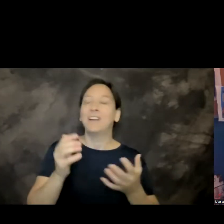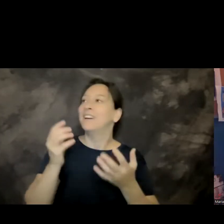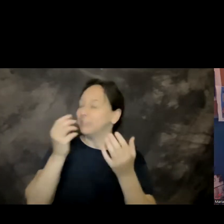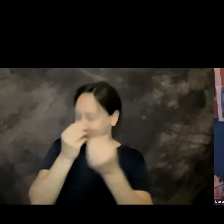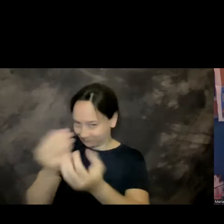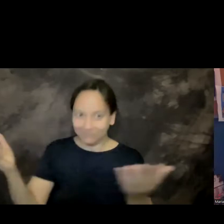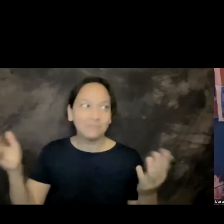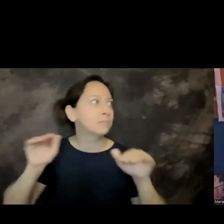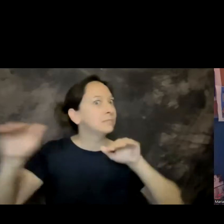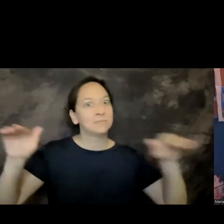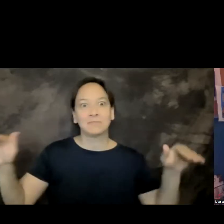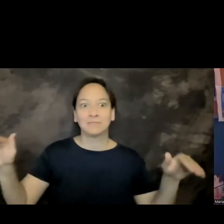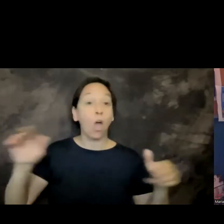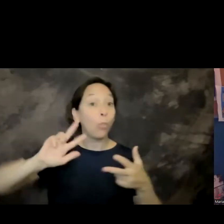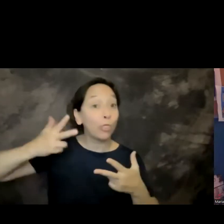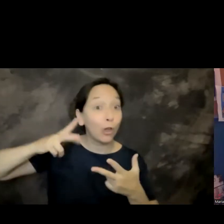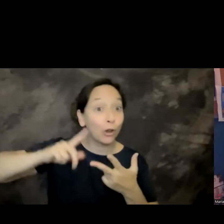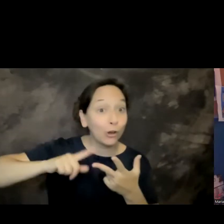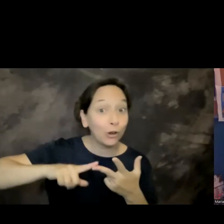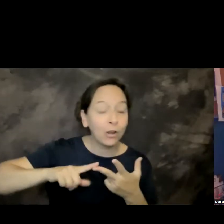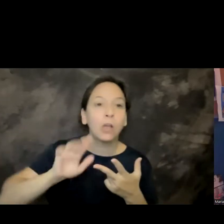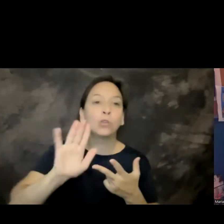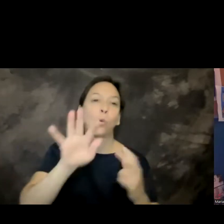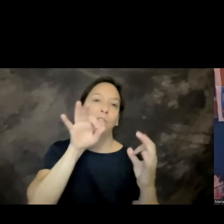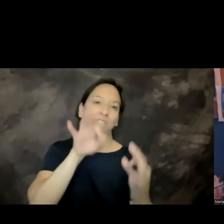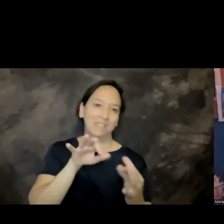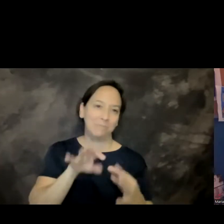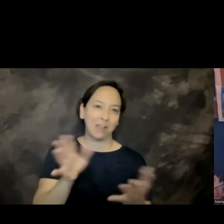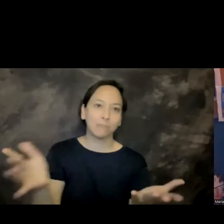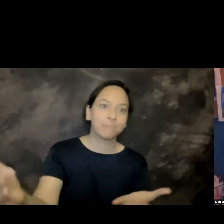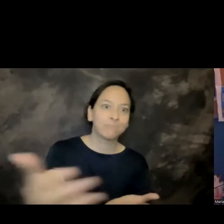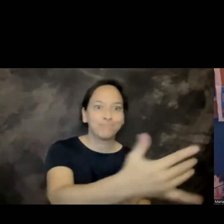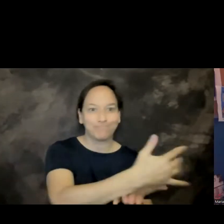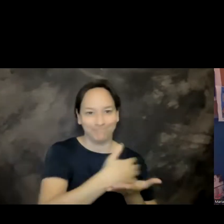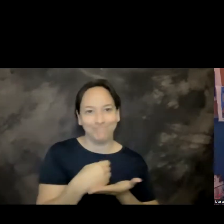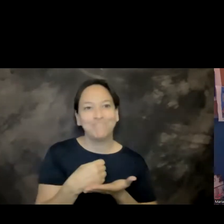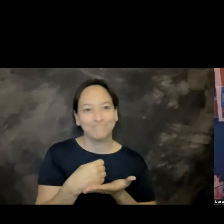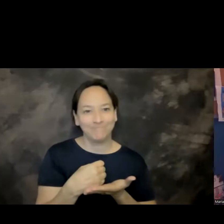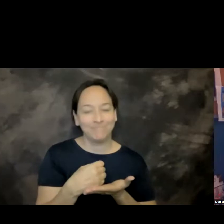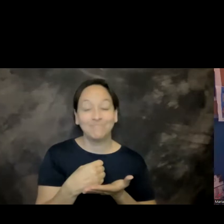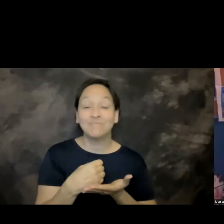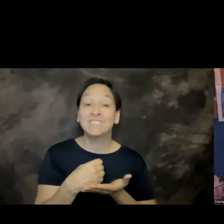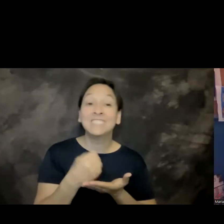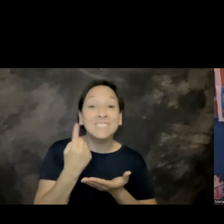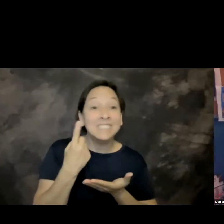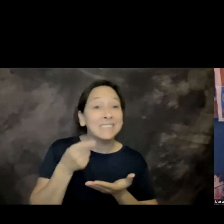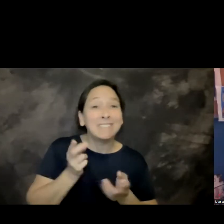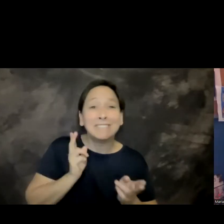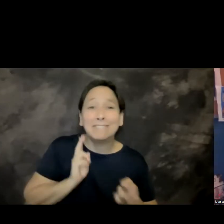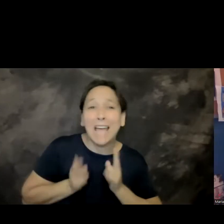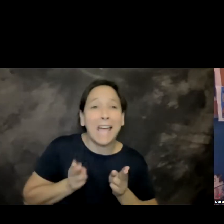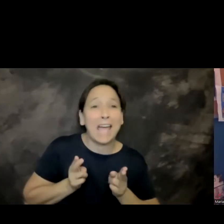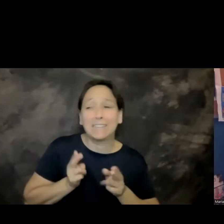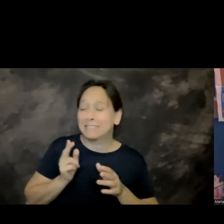has been really fast. And while we're working really hard to do our best to get this out there and in